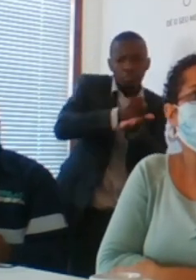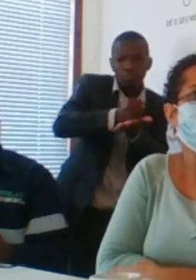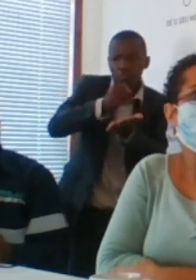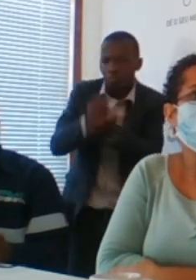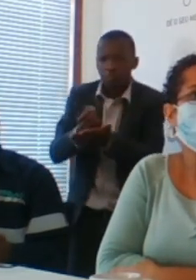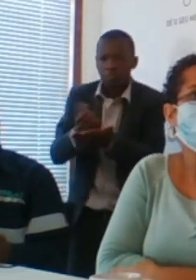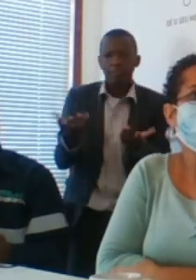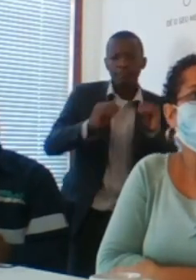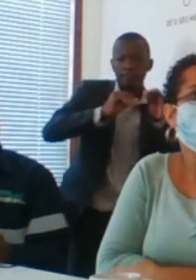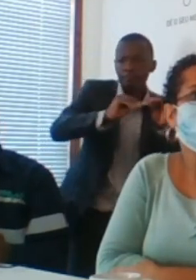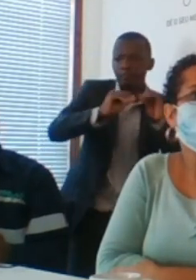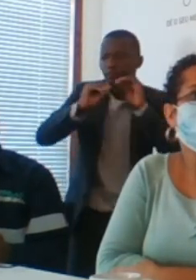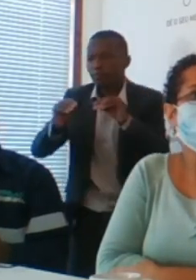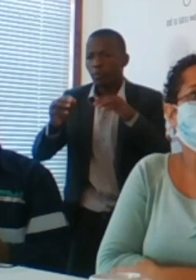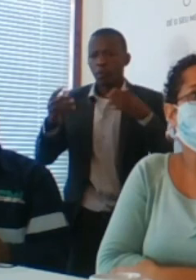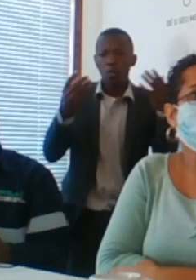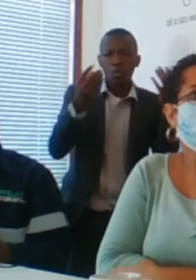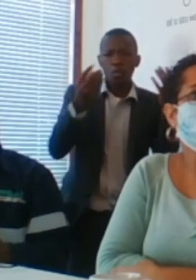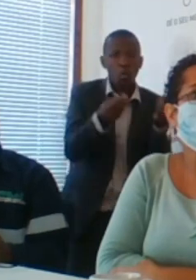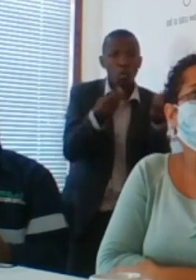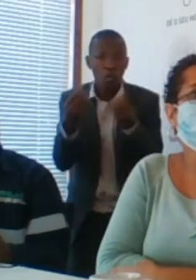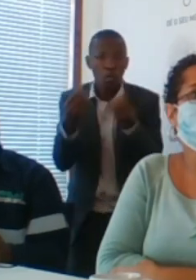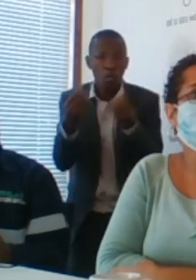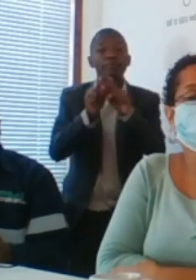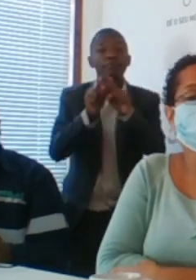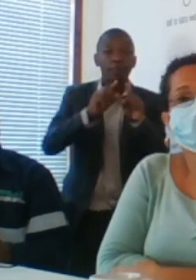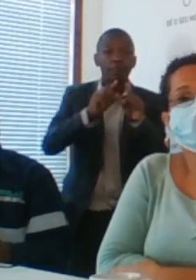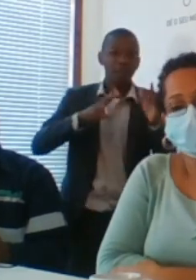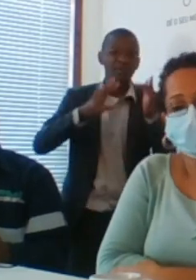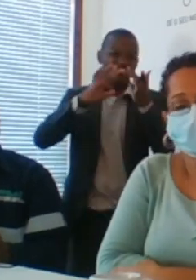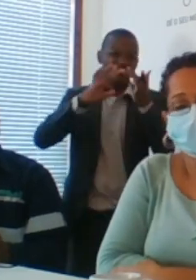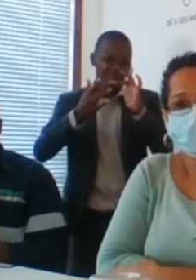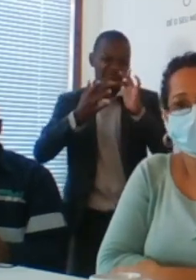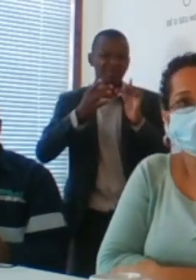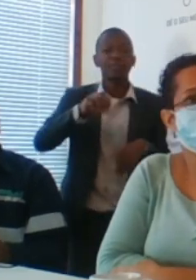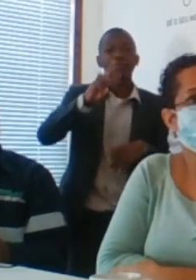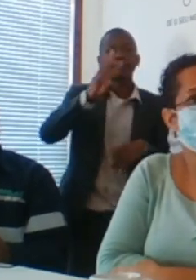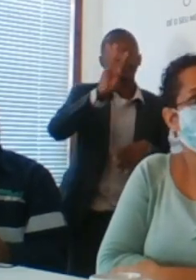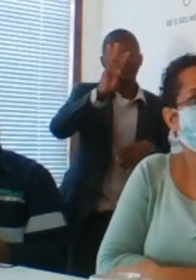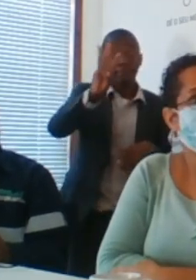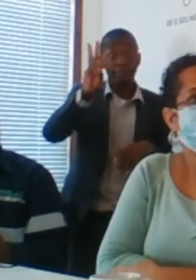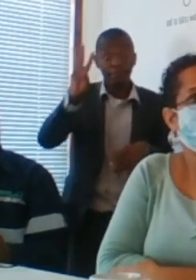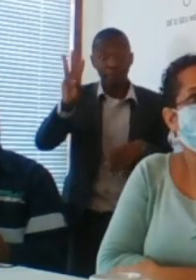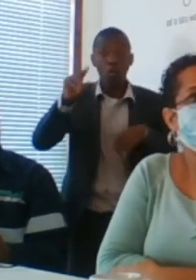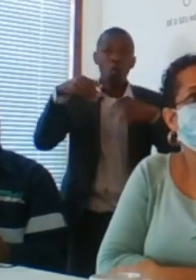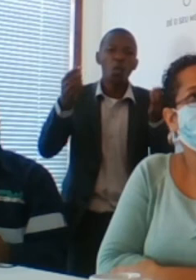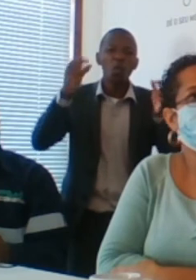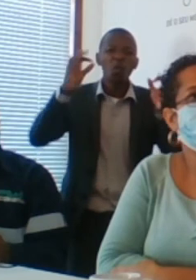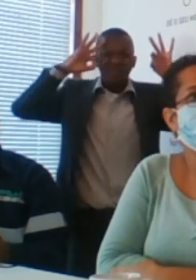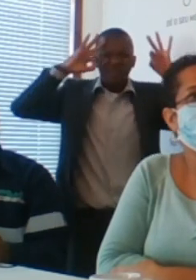to share as well as the website, Facebook website that we've got, so that anyone can access and